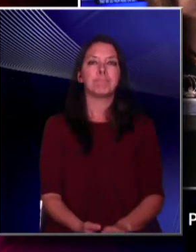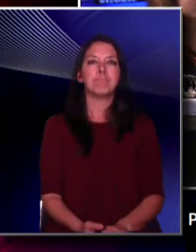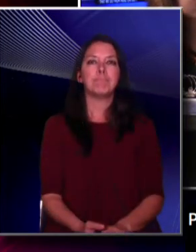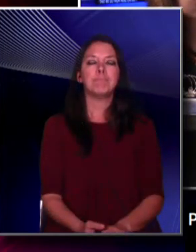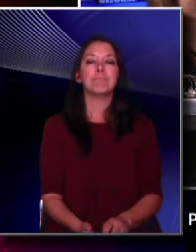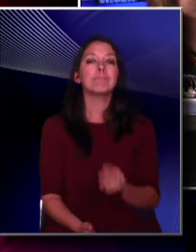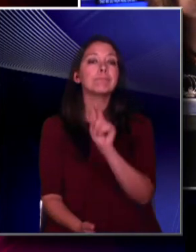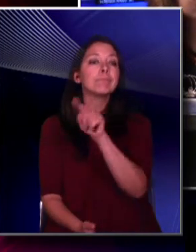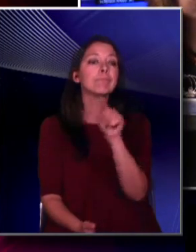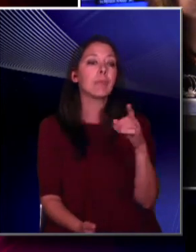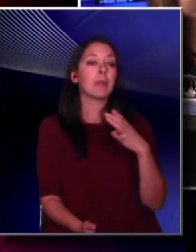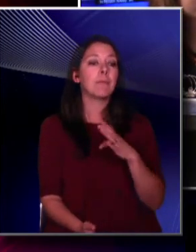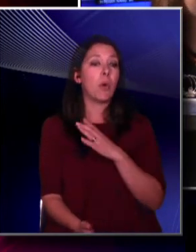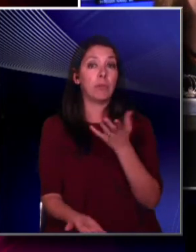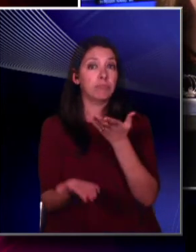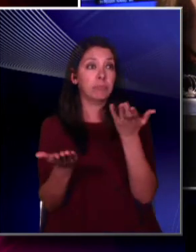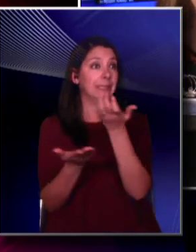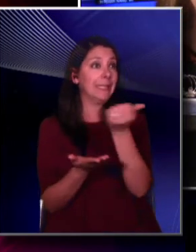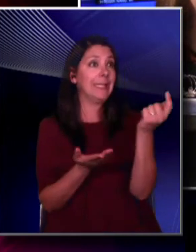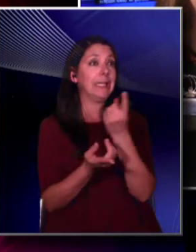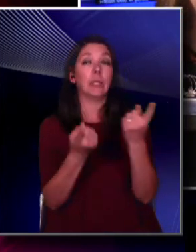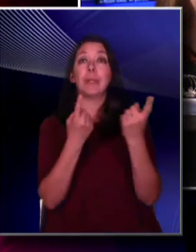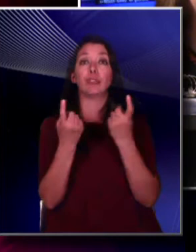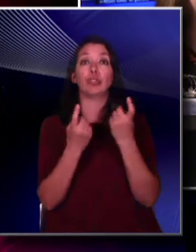Any questions?